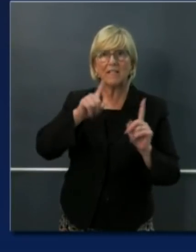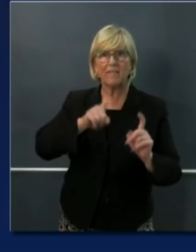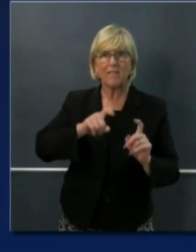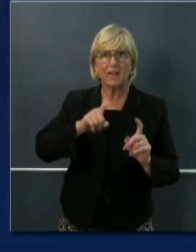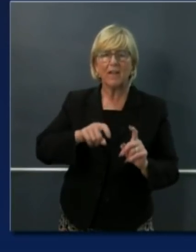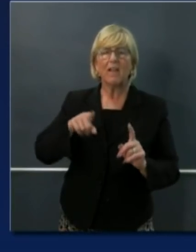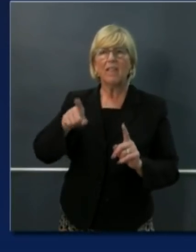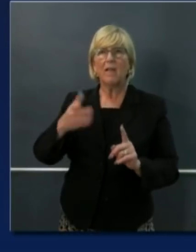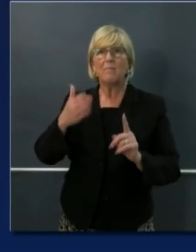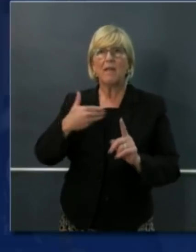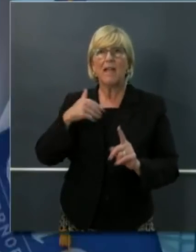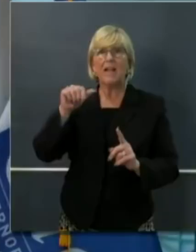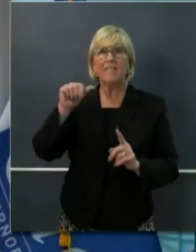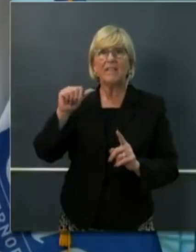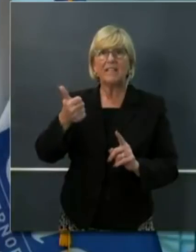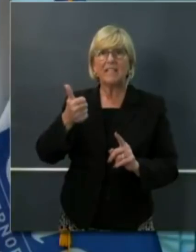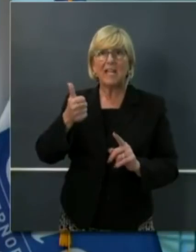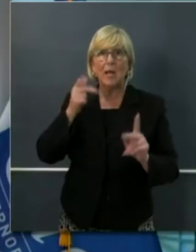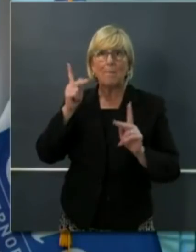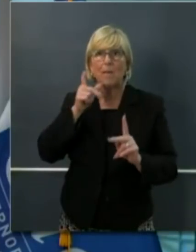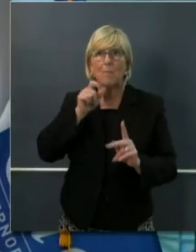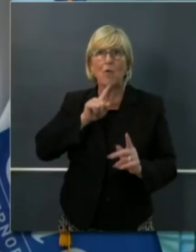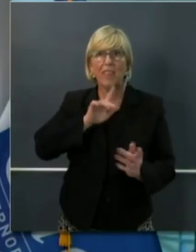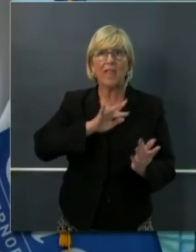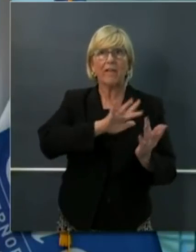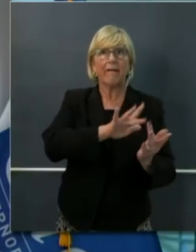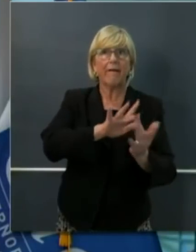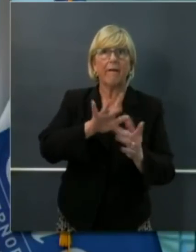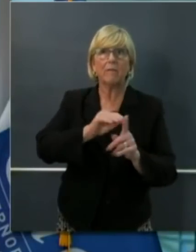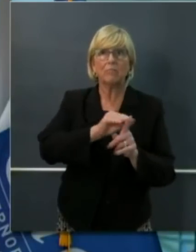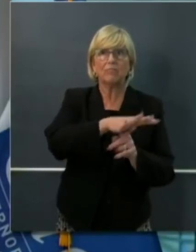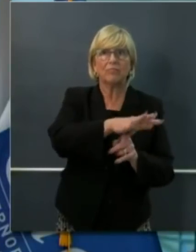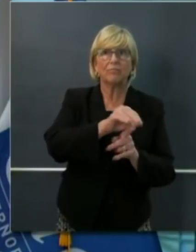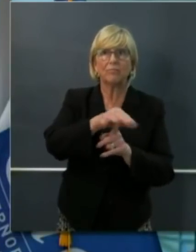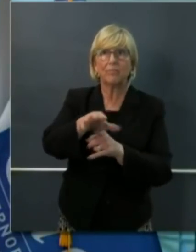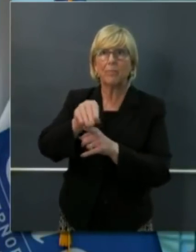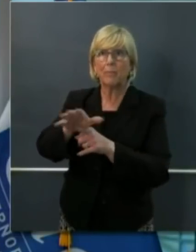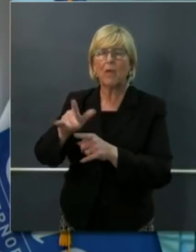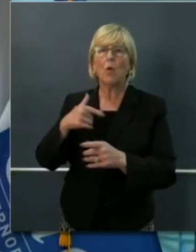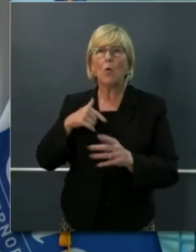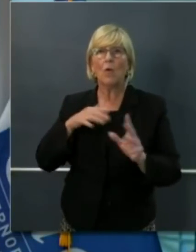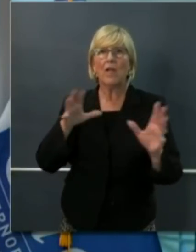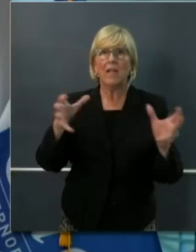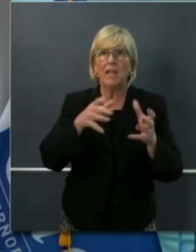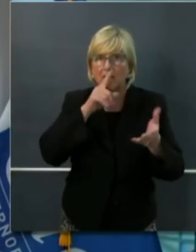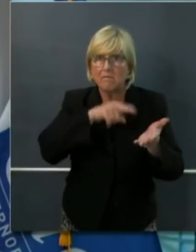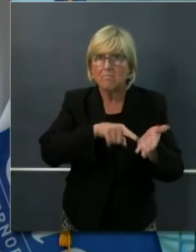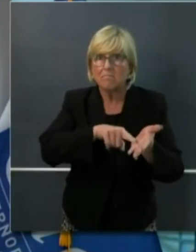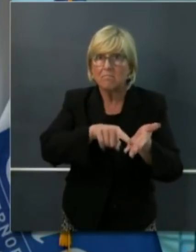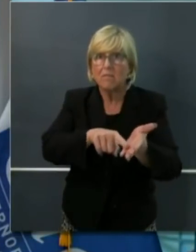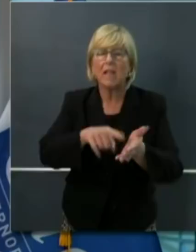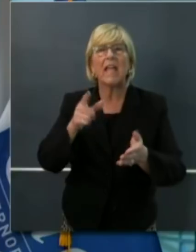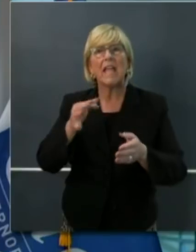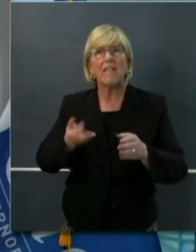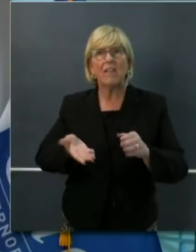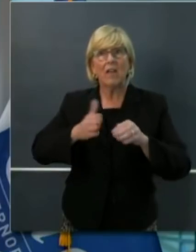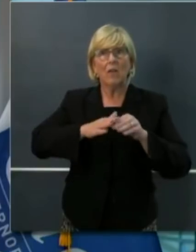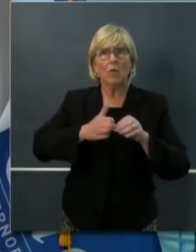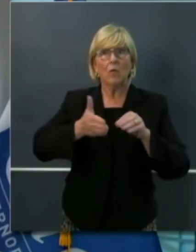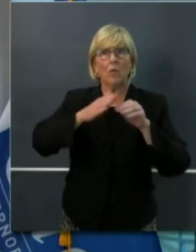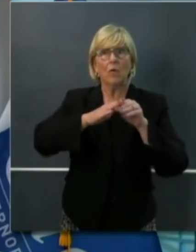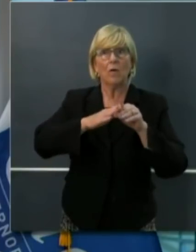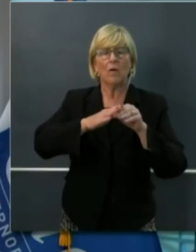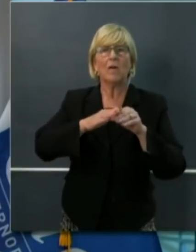existing foundation of contact tracers across the state in order to meet that demand. If we see that go up, we are confident